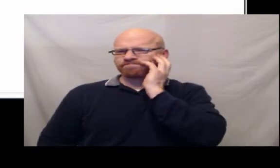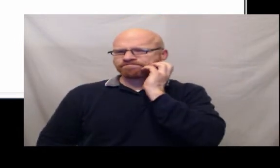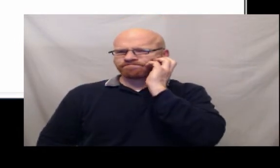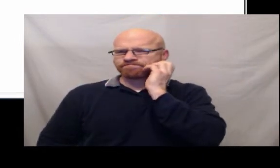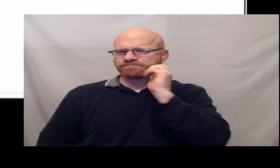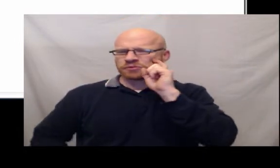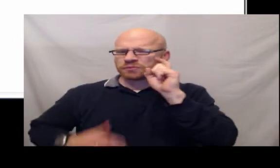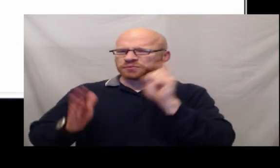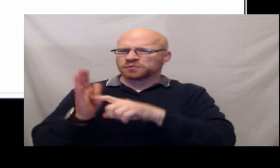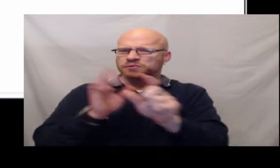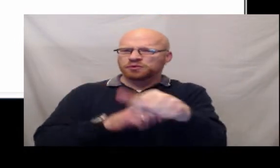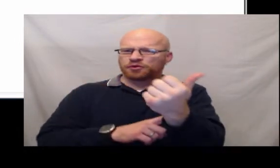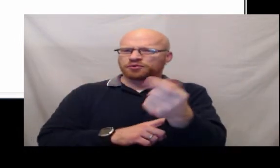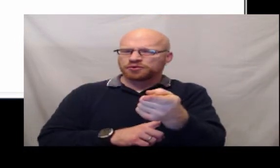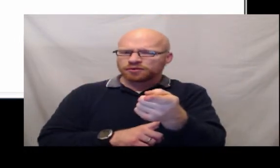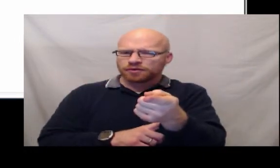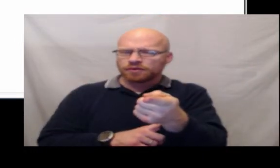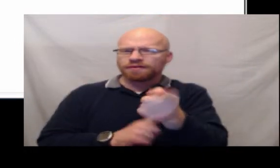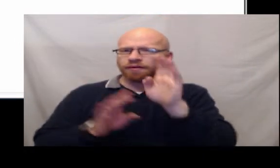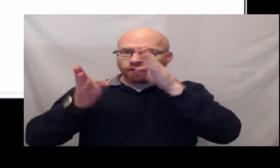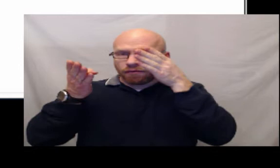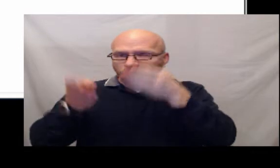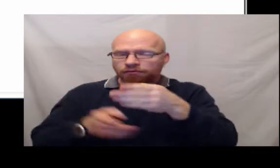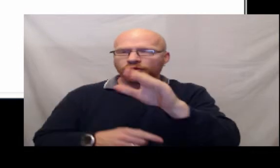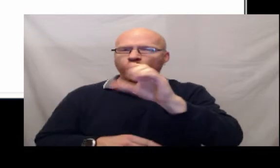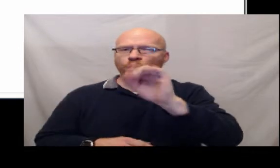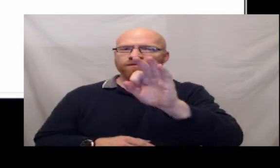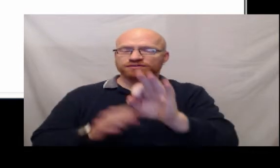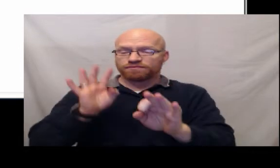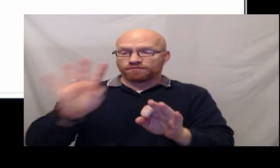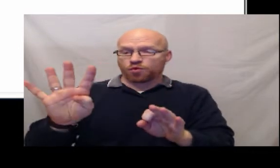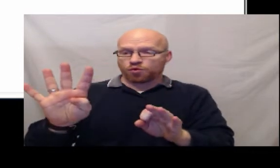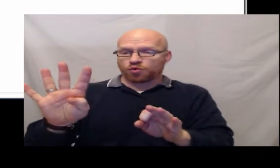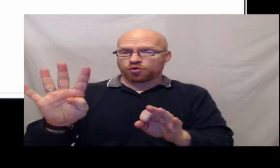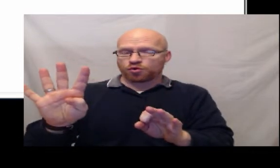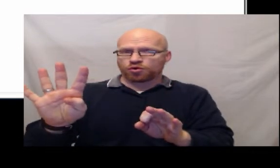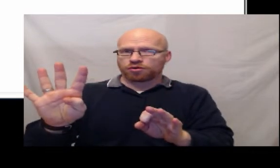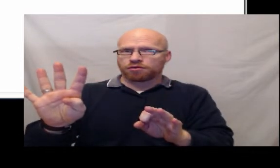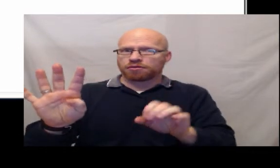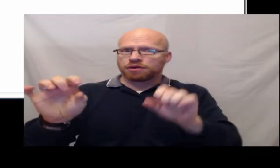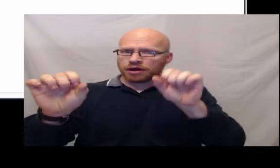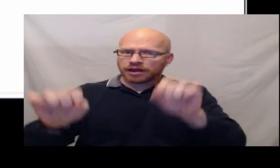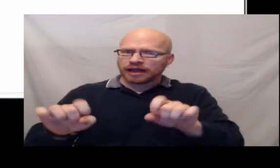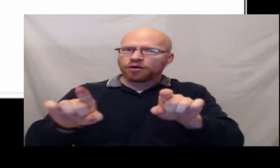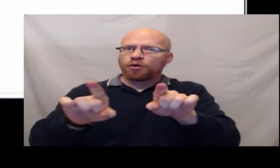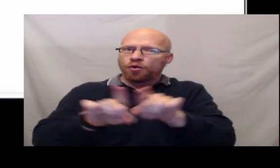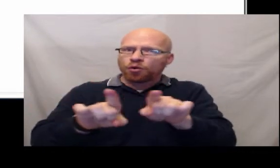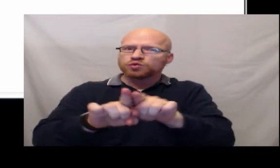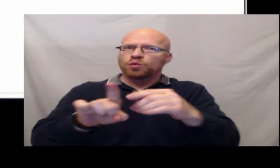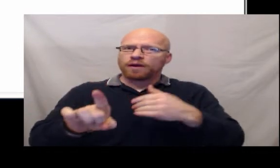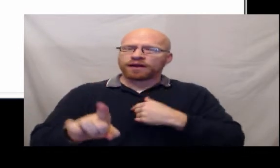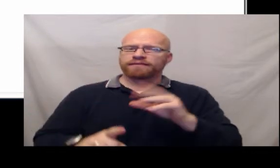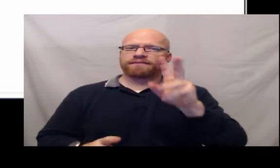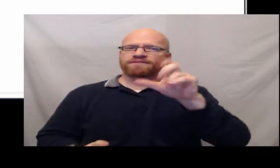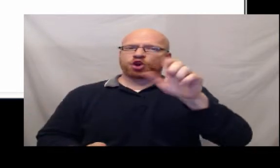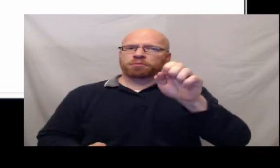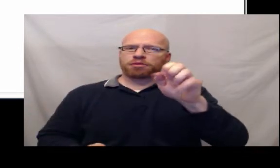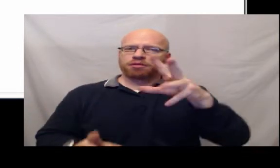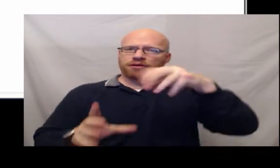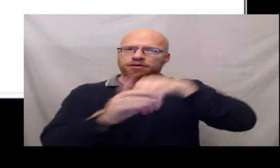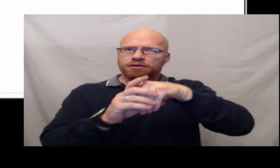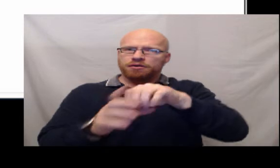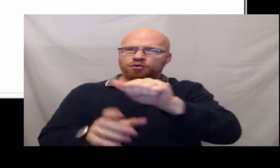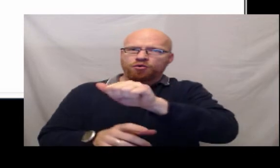As I'm looking at it, I'm thinking, wait a minute, there's something else in common. I looked at my coefficients, but I ignored my